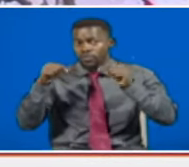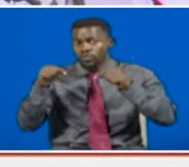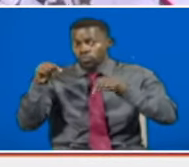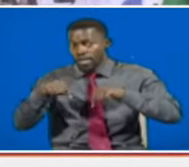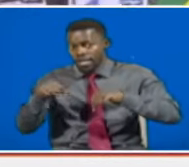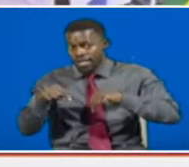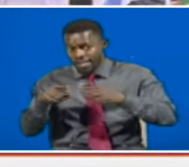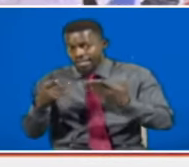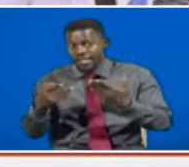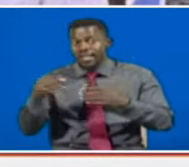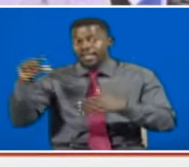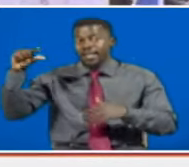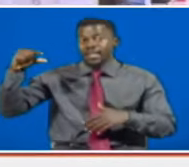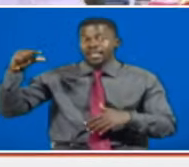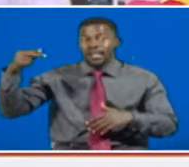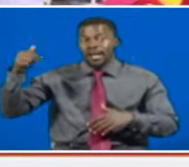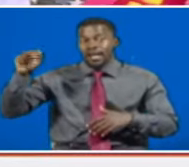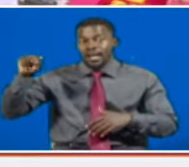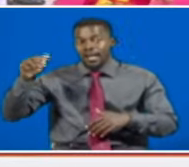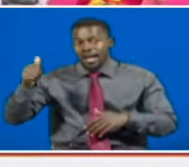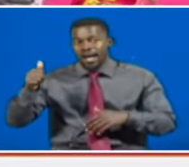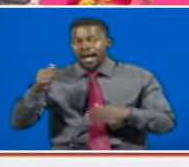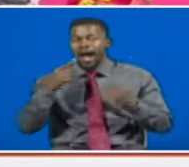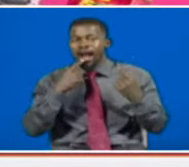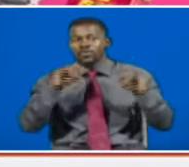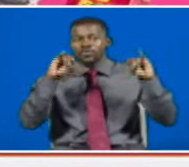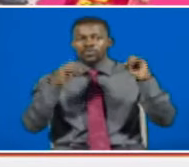Ghana announcing it will support his candidature.